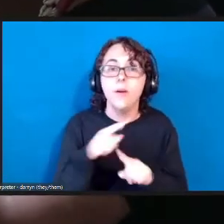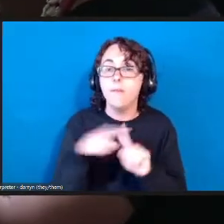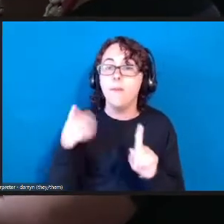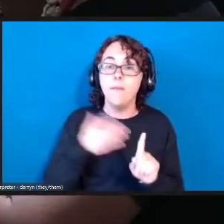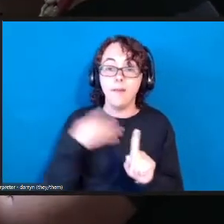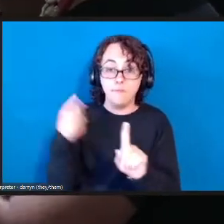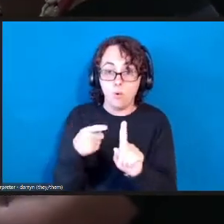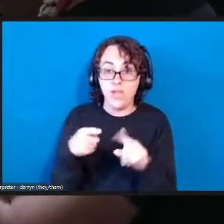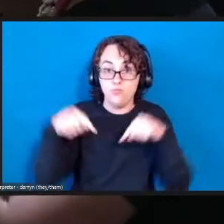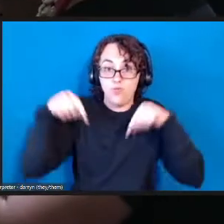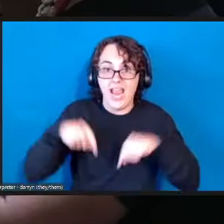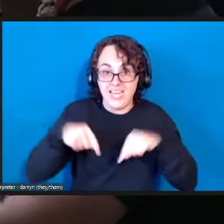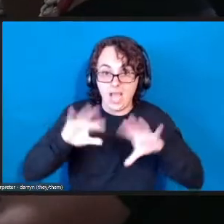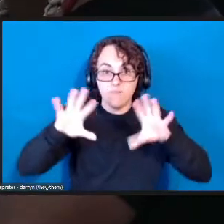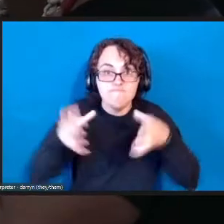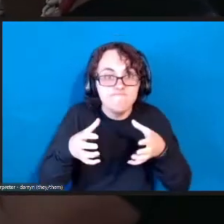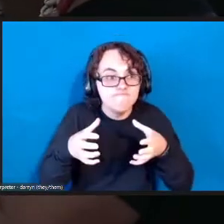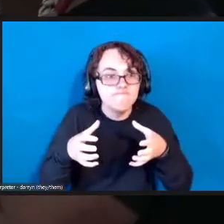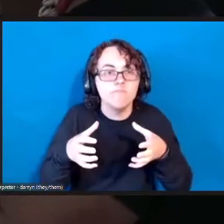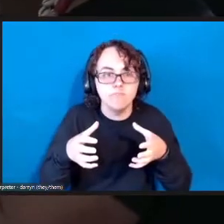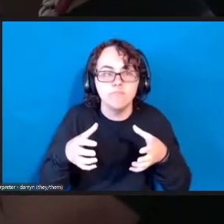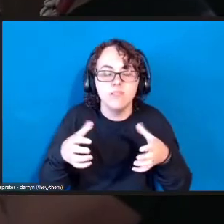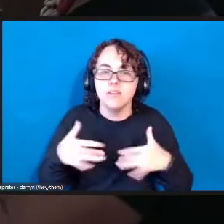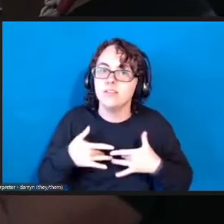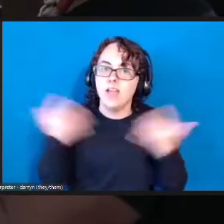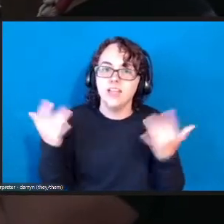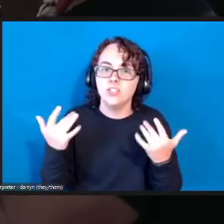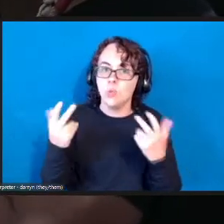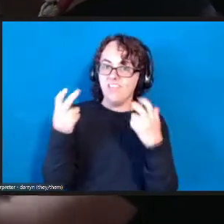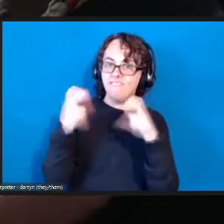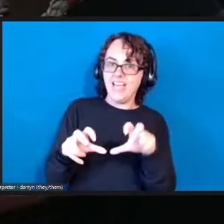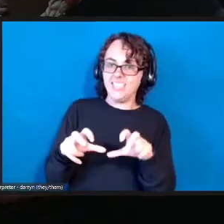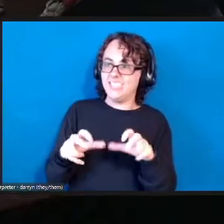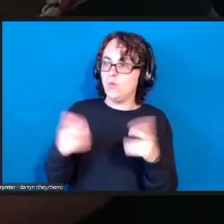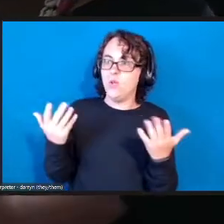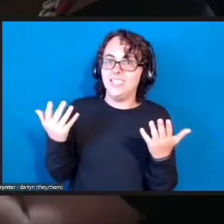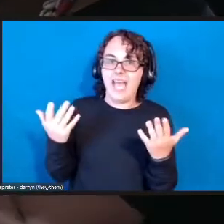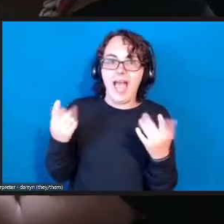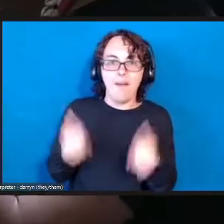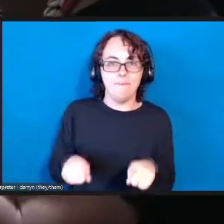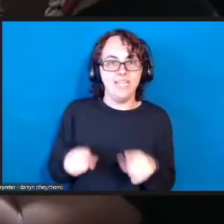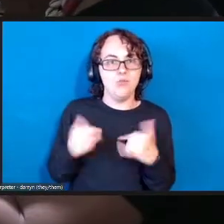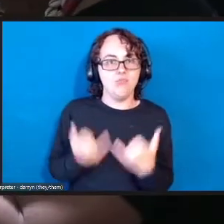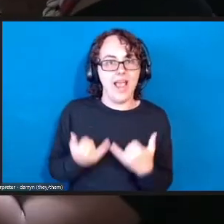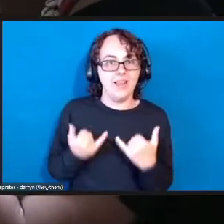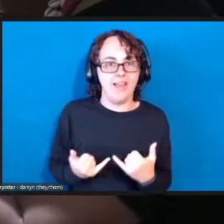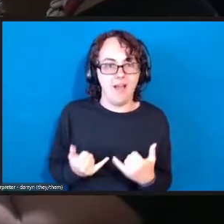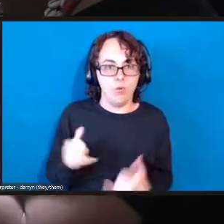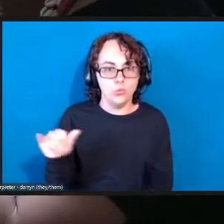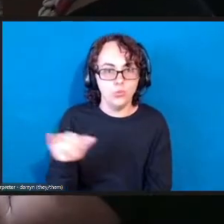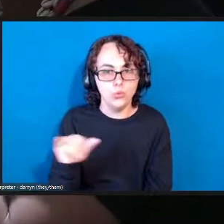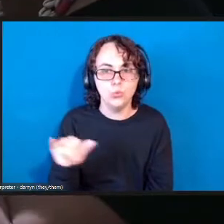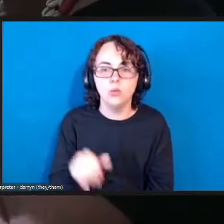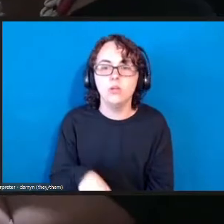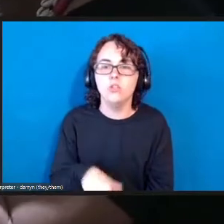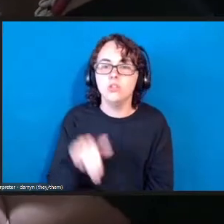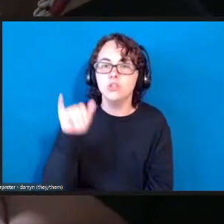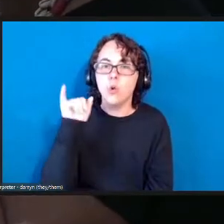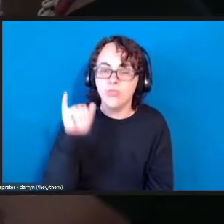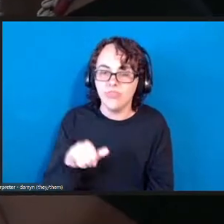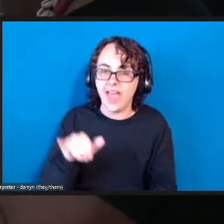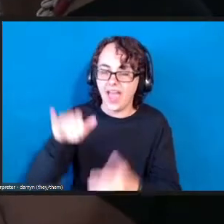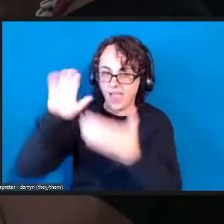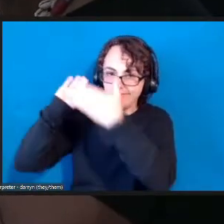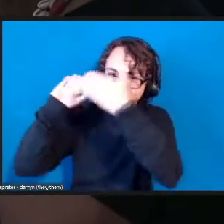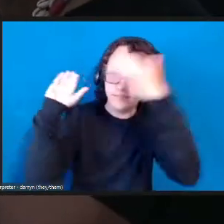So it's just the idea of investing in the present as well. That restructuring of how we engage with